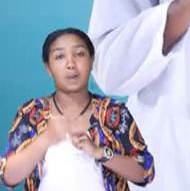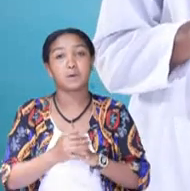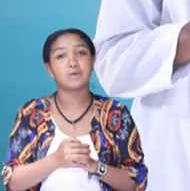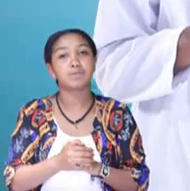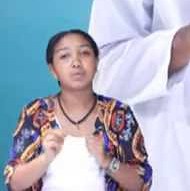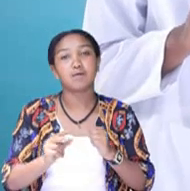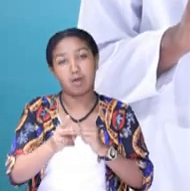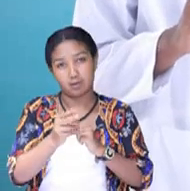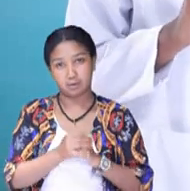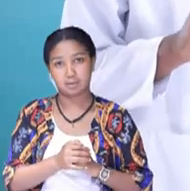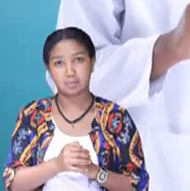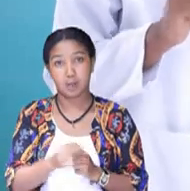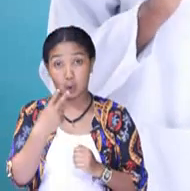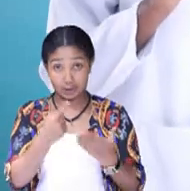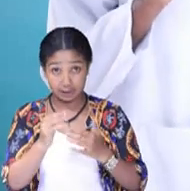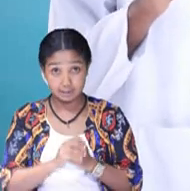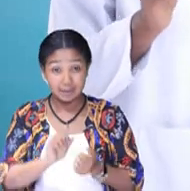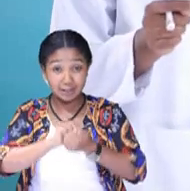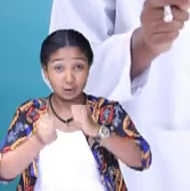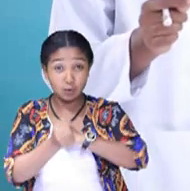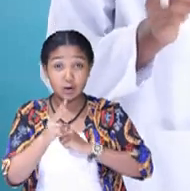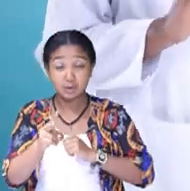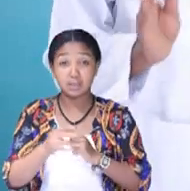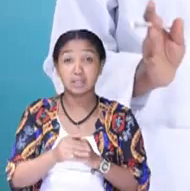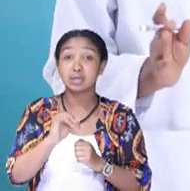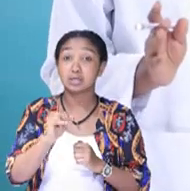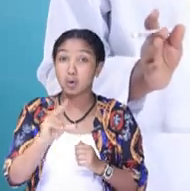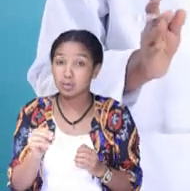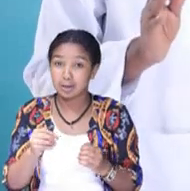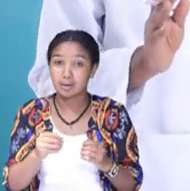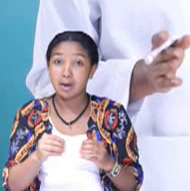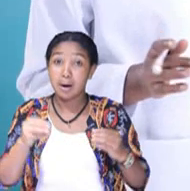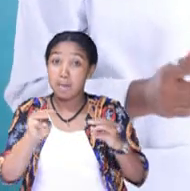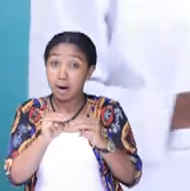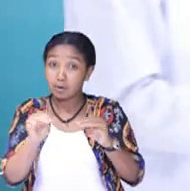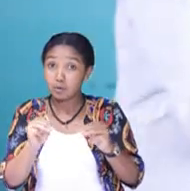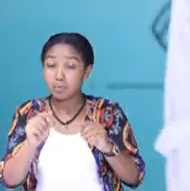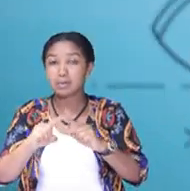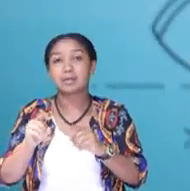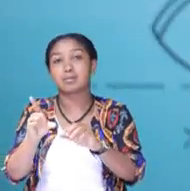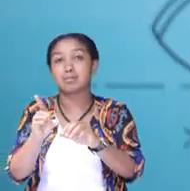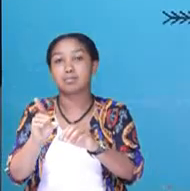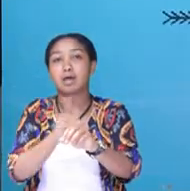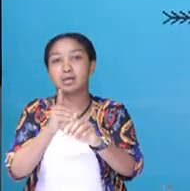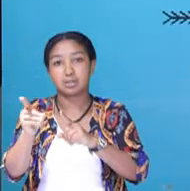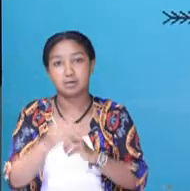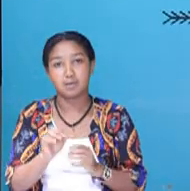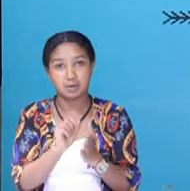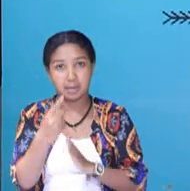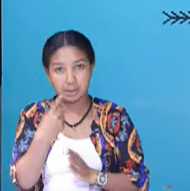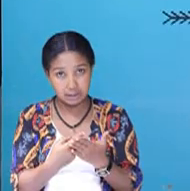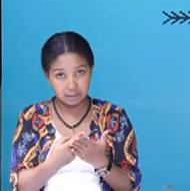of velocity. Look at here. The change of velocity, not in magnitude, but in direction. For example, if